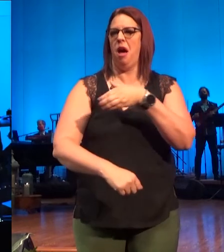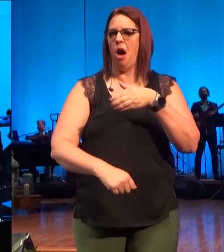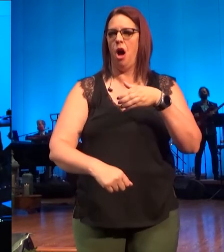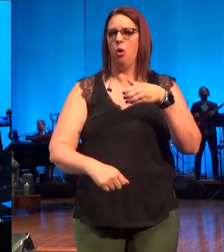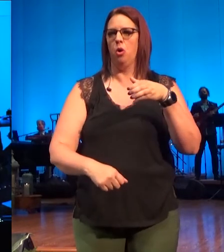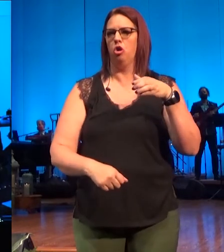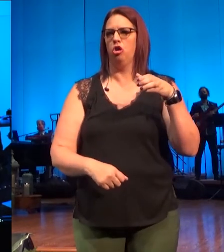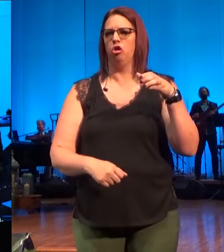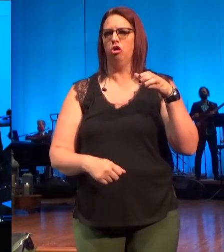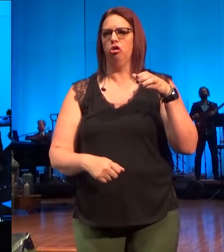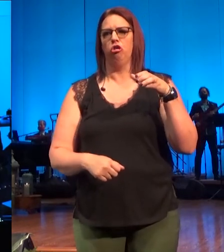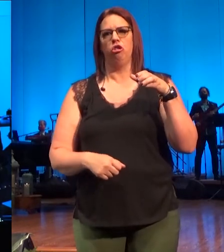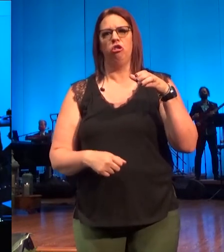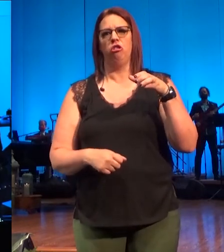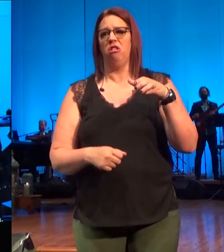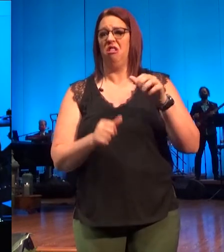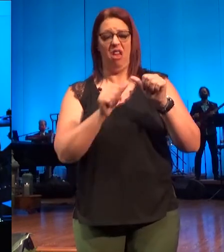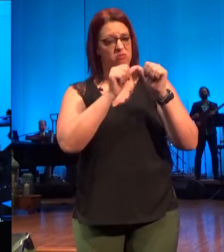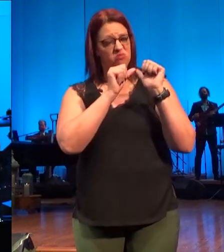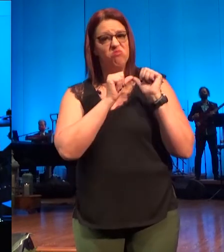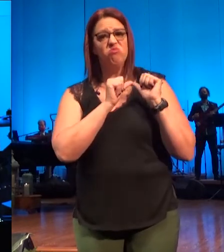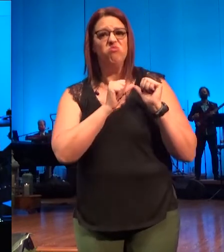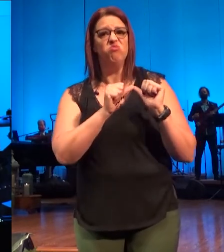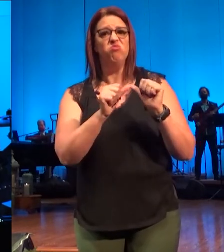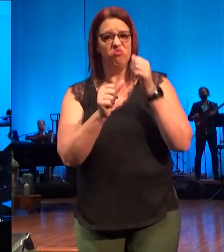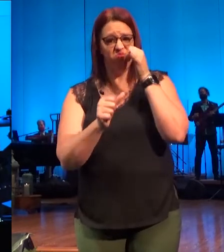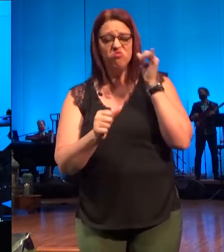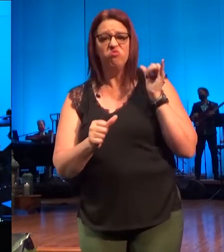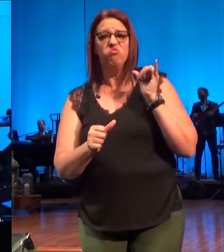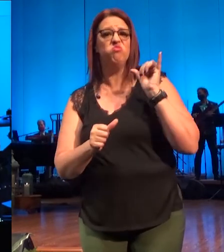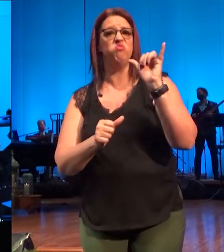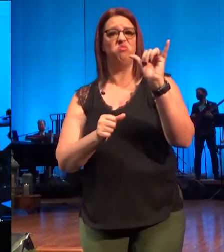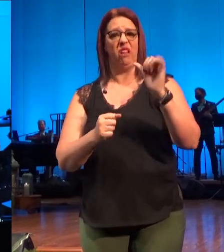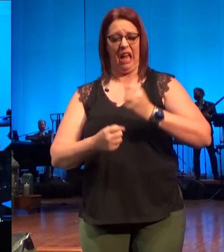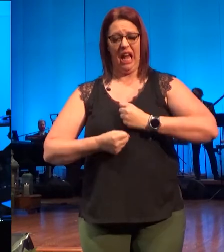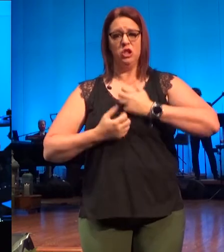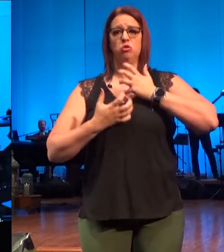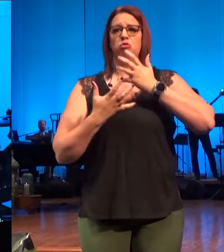that seeks to express itself through us in all that we do.